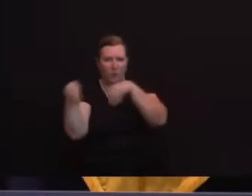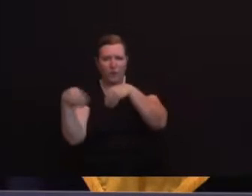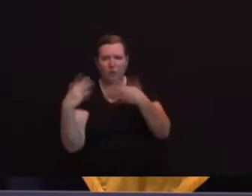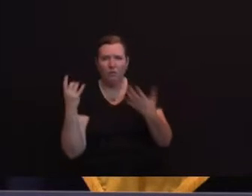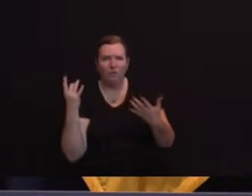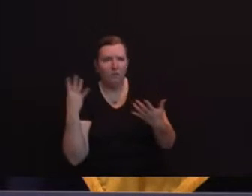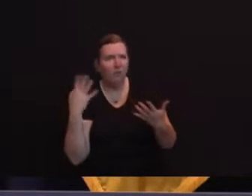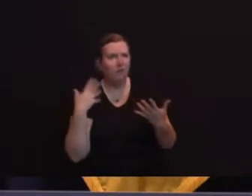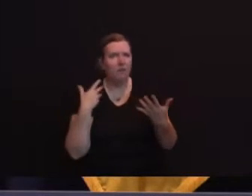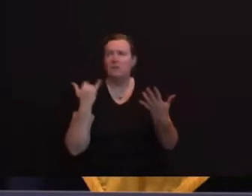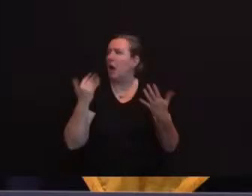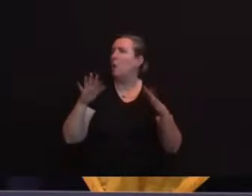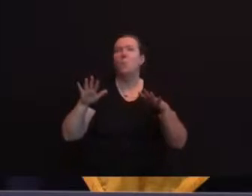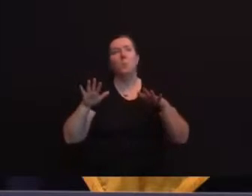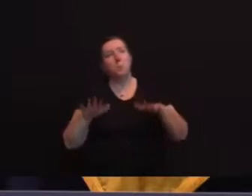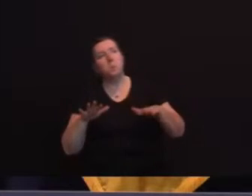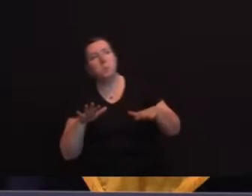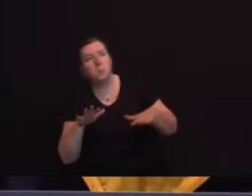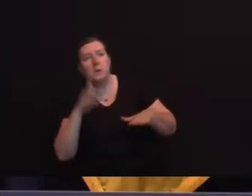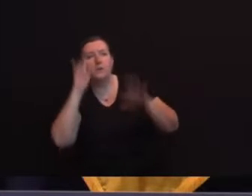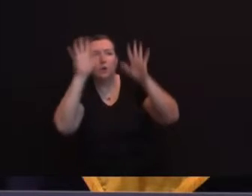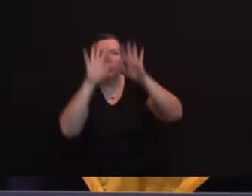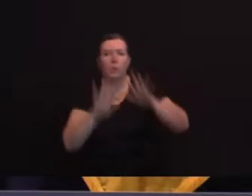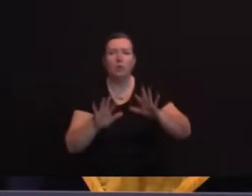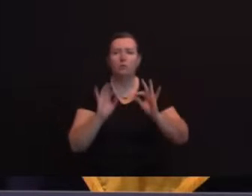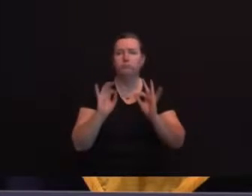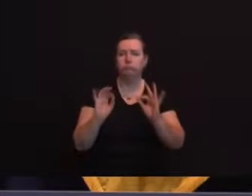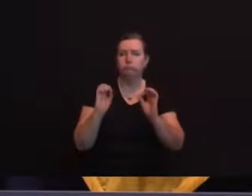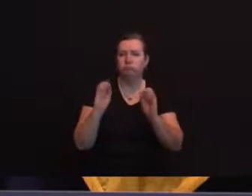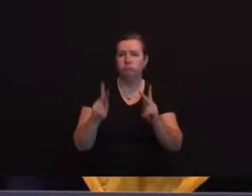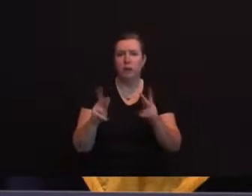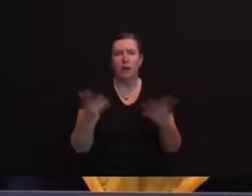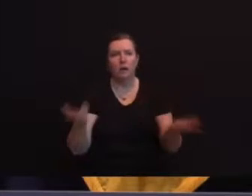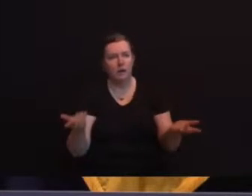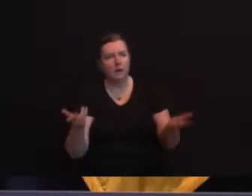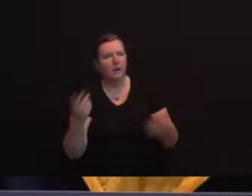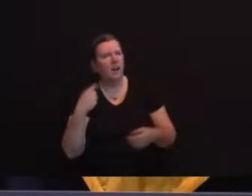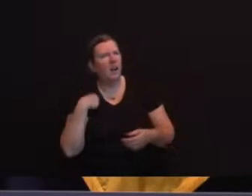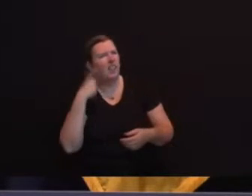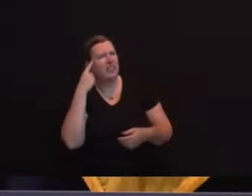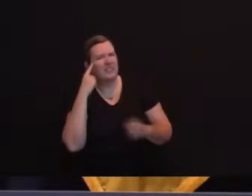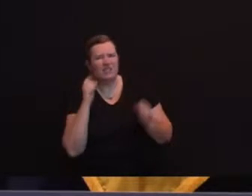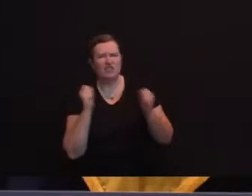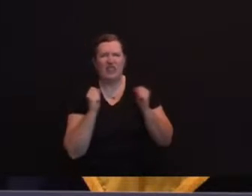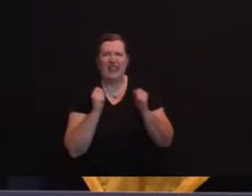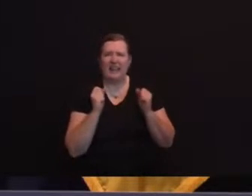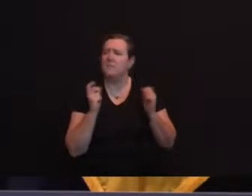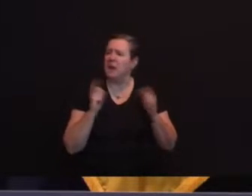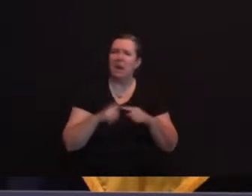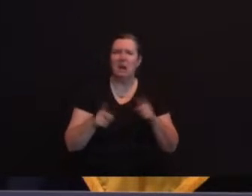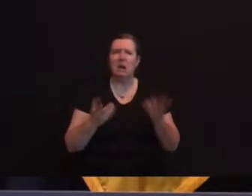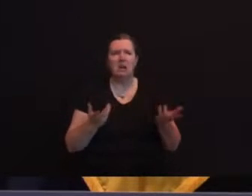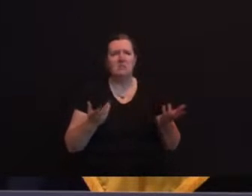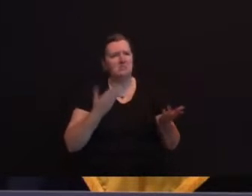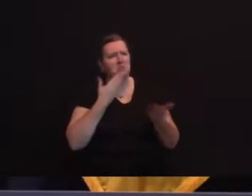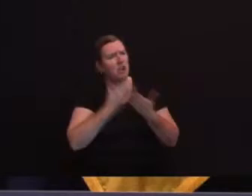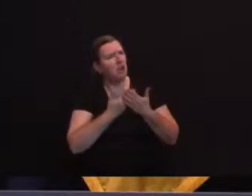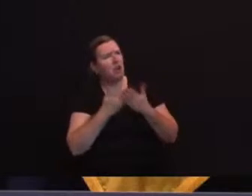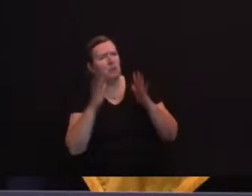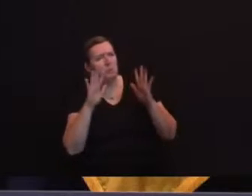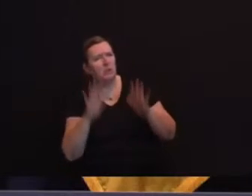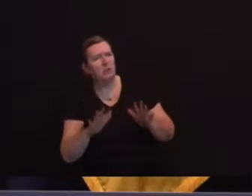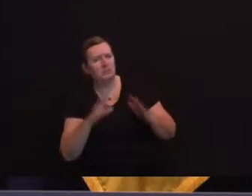bit. Would love to get a sense of the outages. And also, I think it's chilly, but we got some decent weather ahead of us. And I would just, back